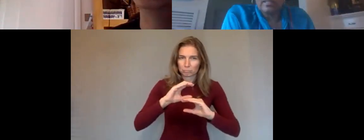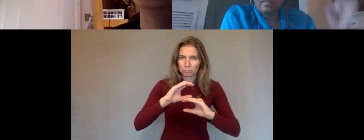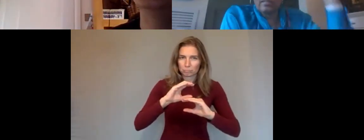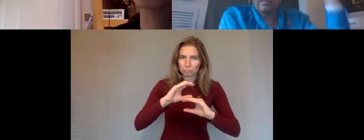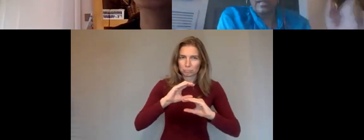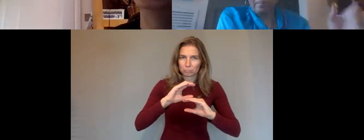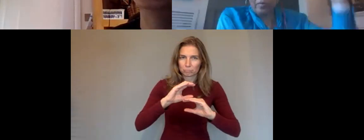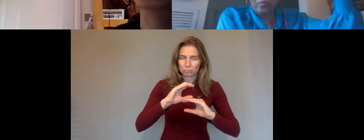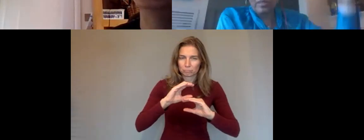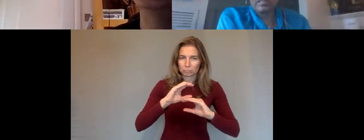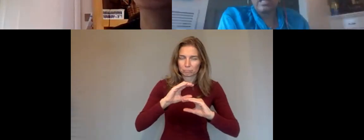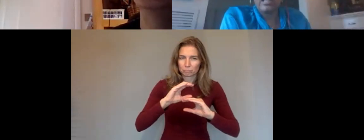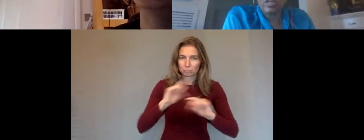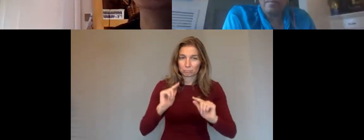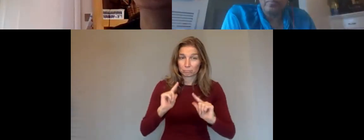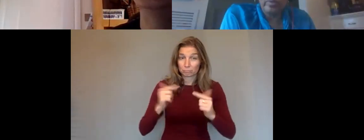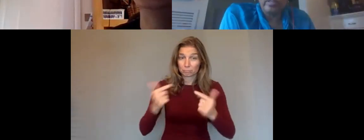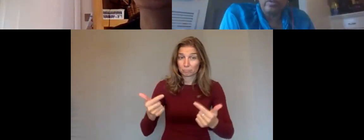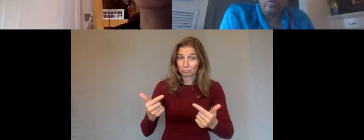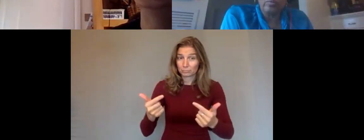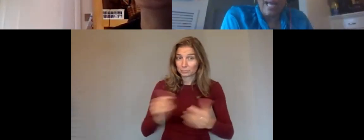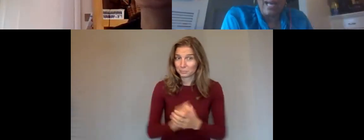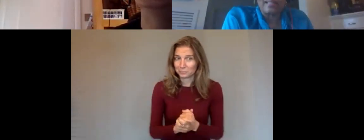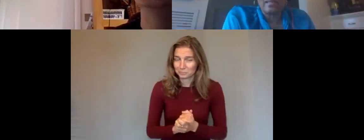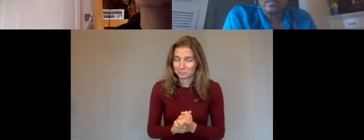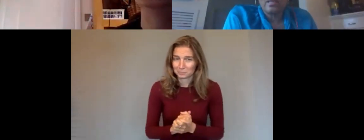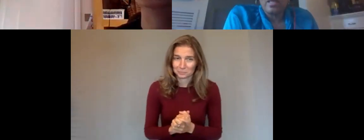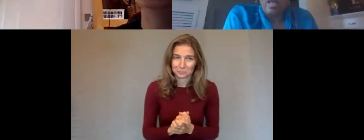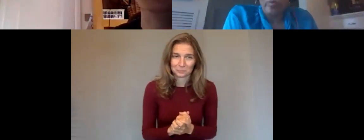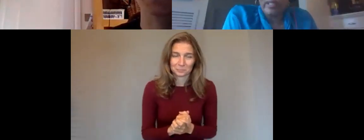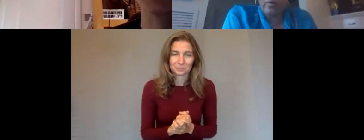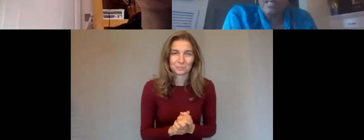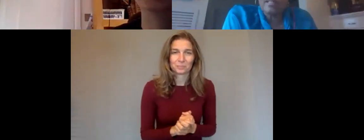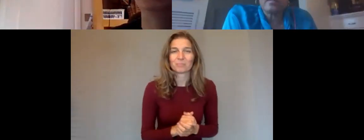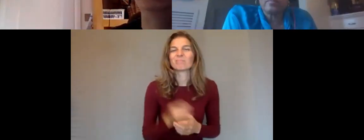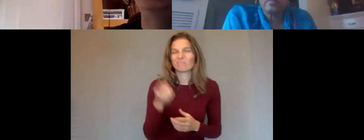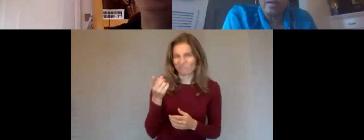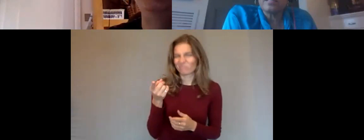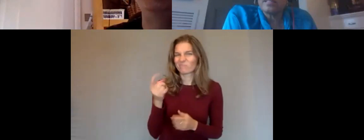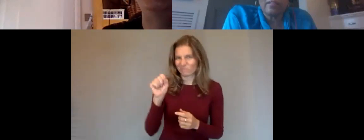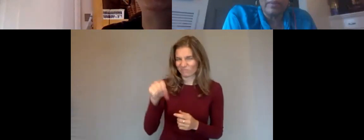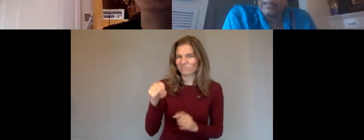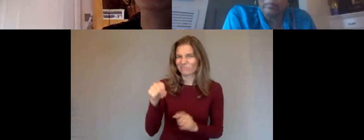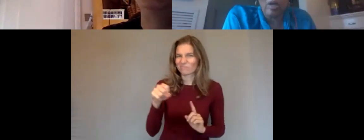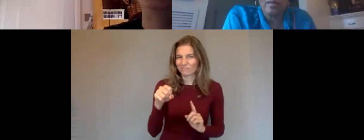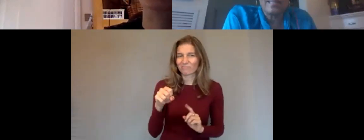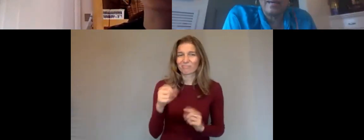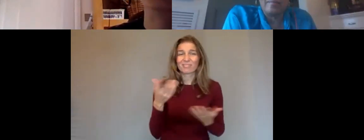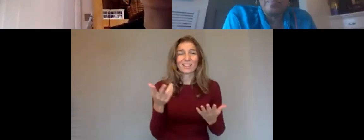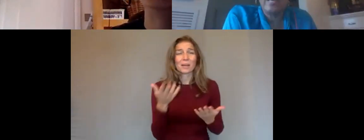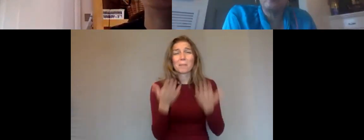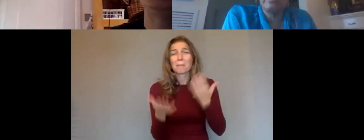disability type groups each come with their own ask. If we coalesced around a set of building